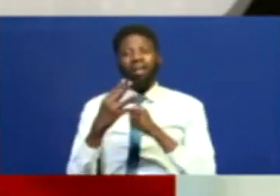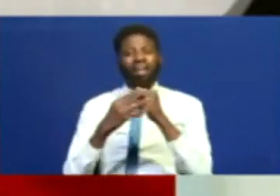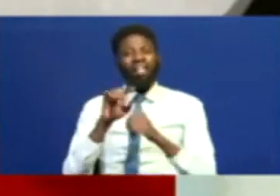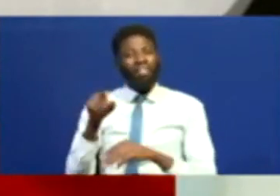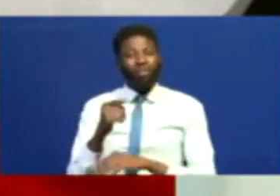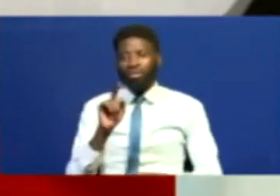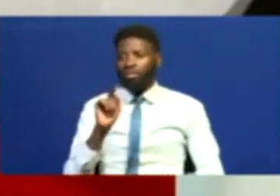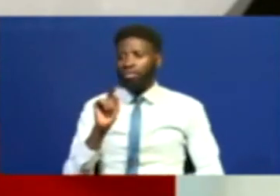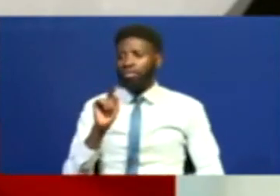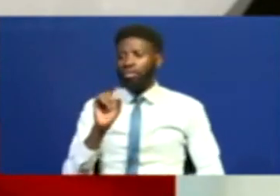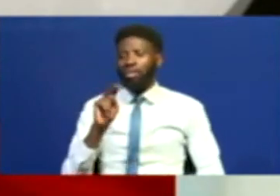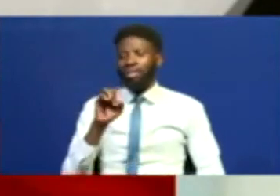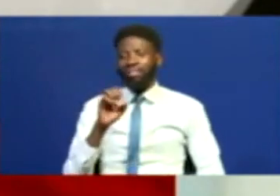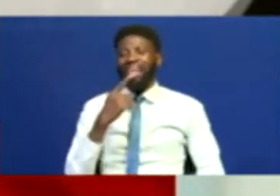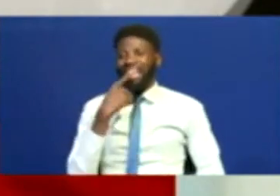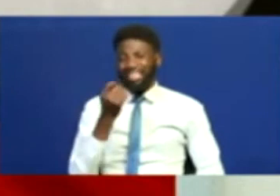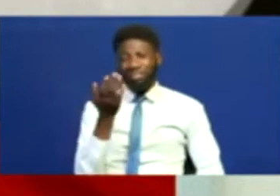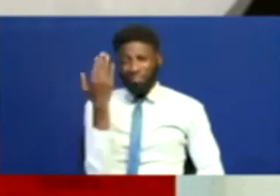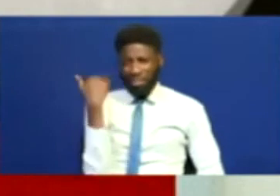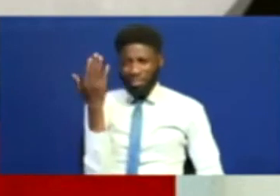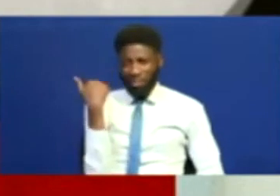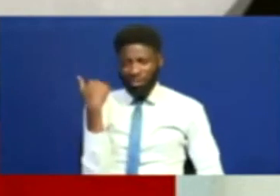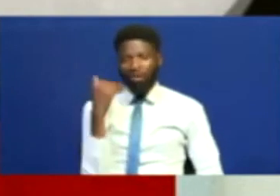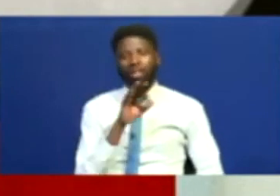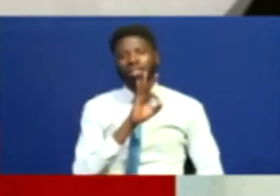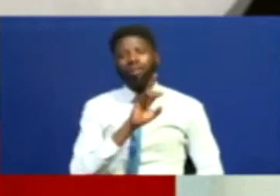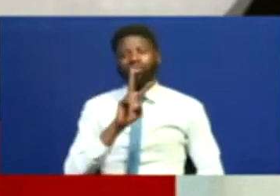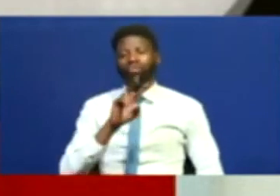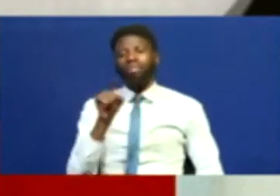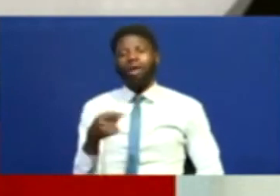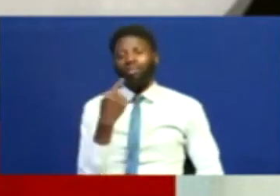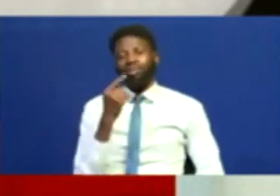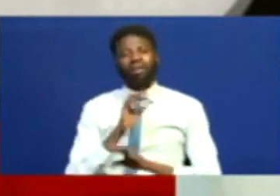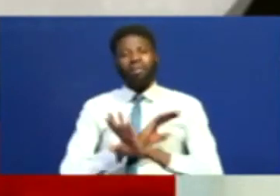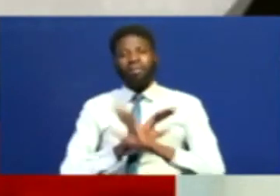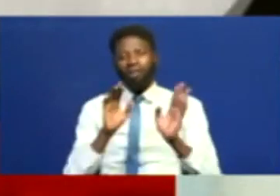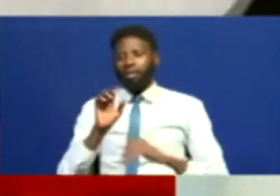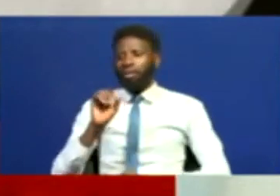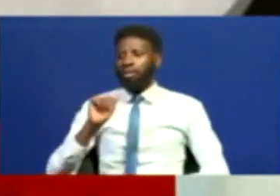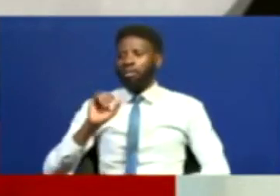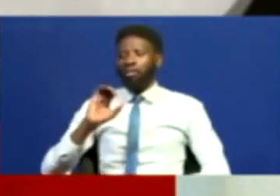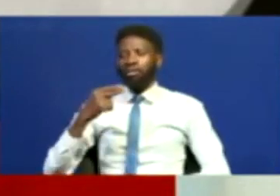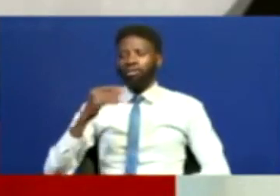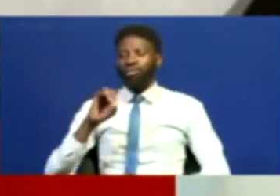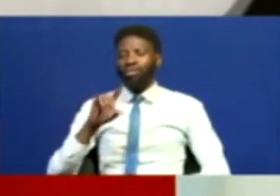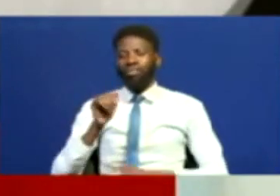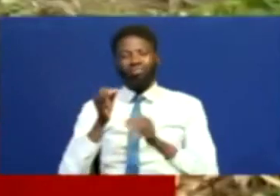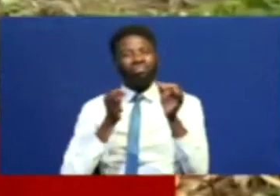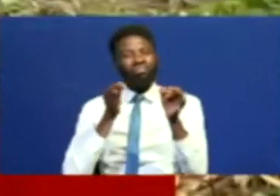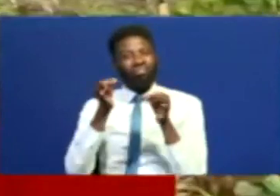from 32,000 metric tons realized last season. Achola Simon now has the details.